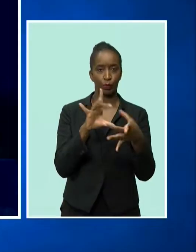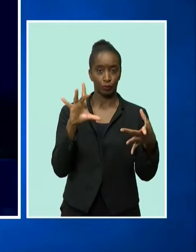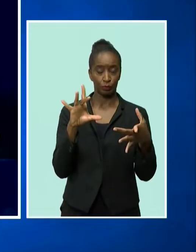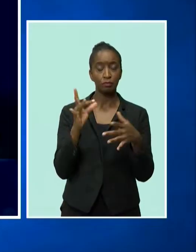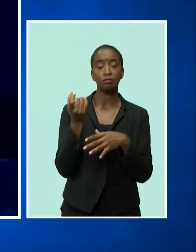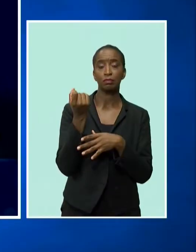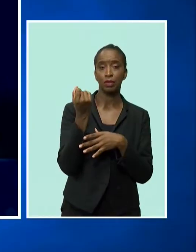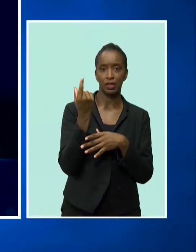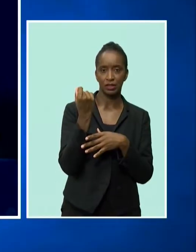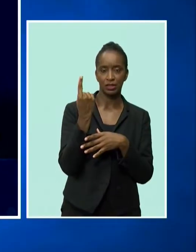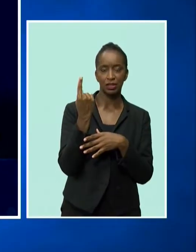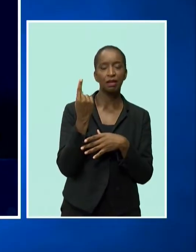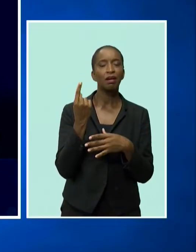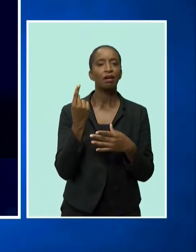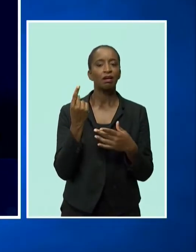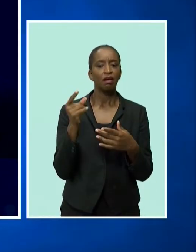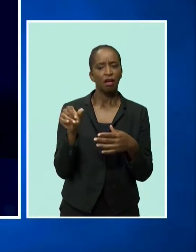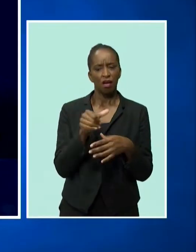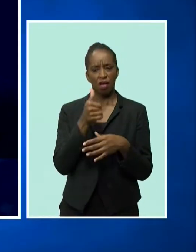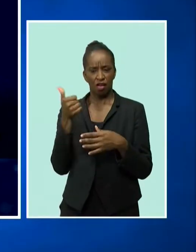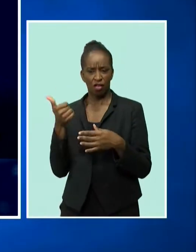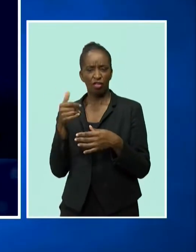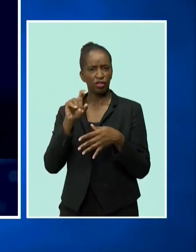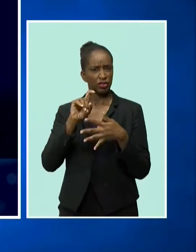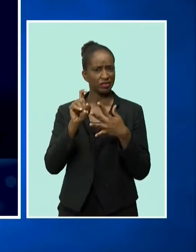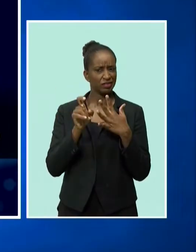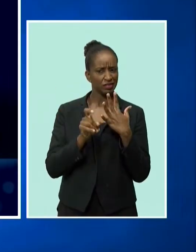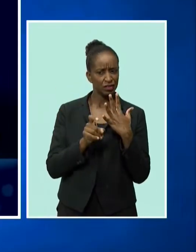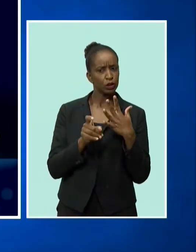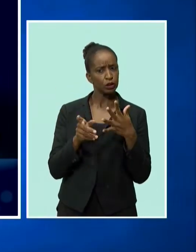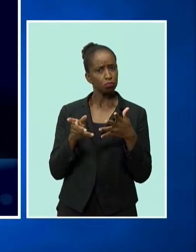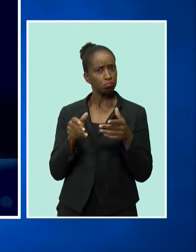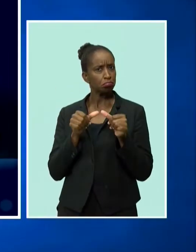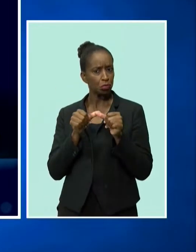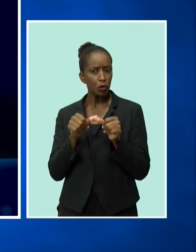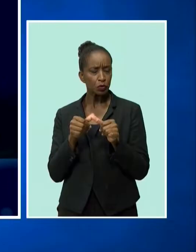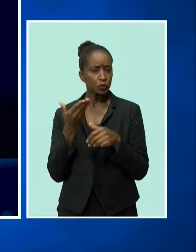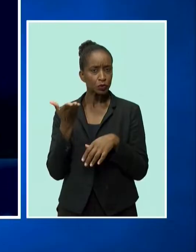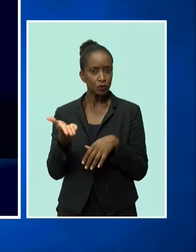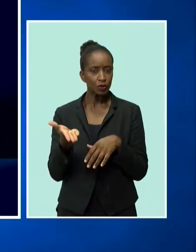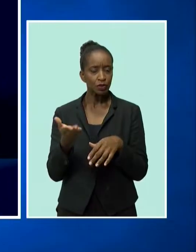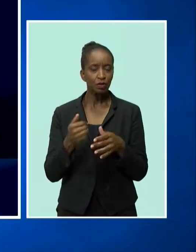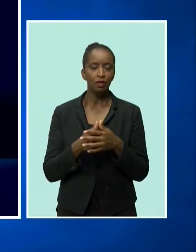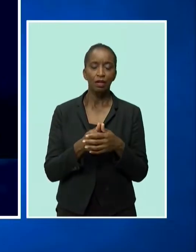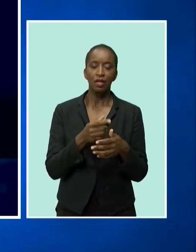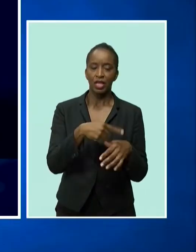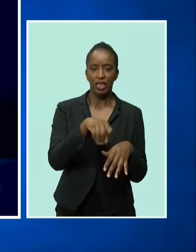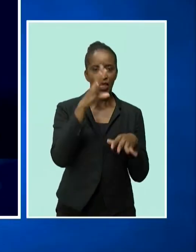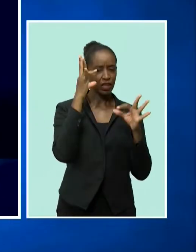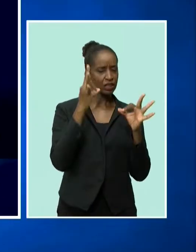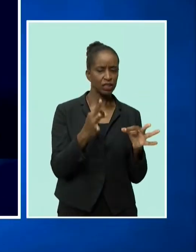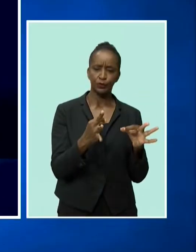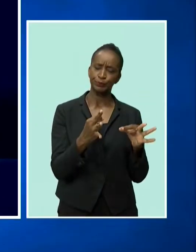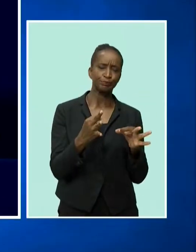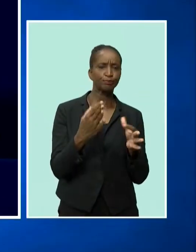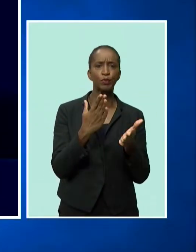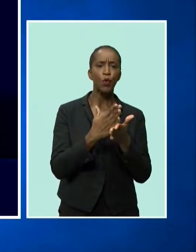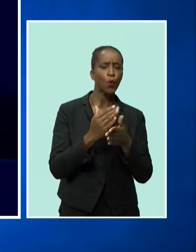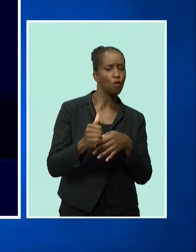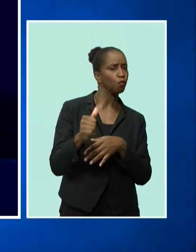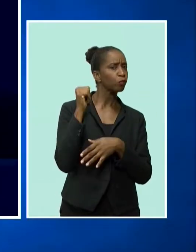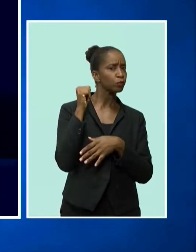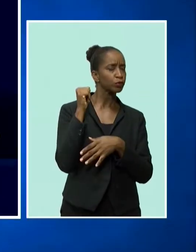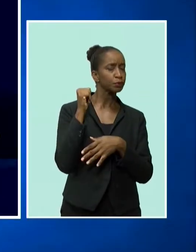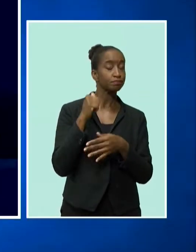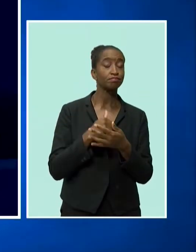available. This is very disappointing in that recently the worker representative met with the chairman and management on a number